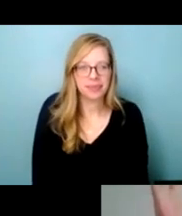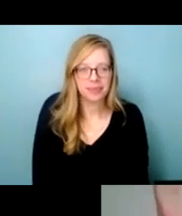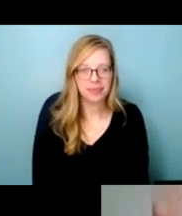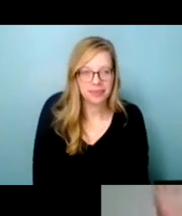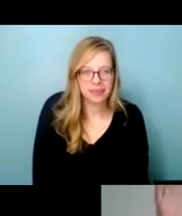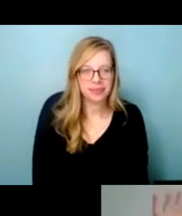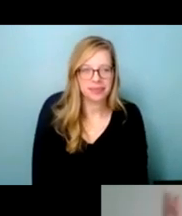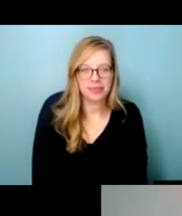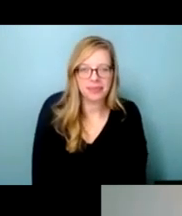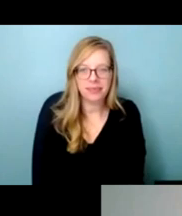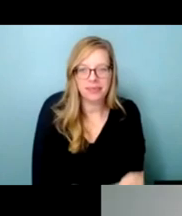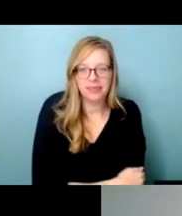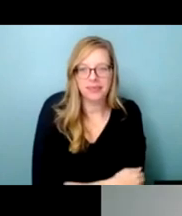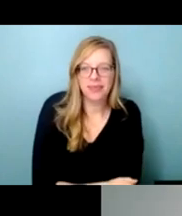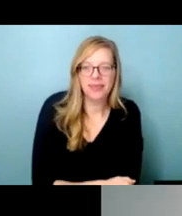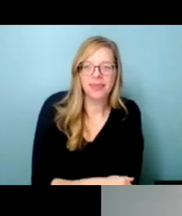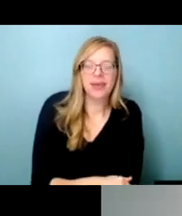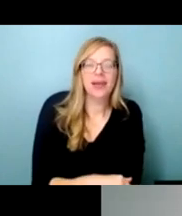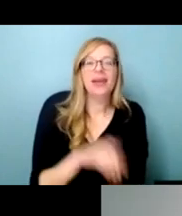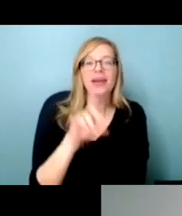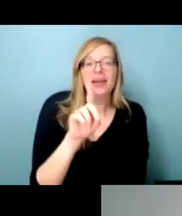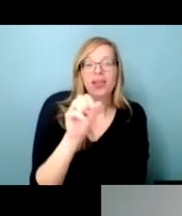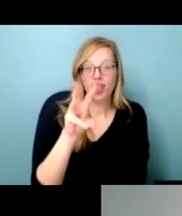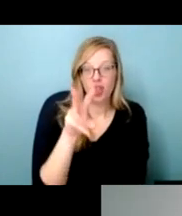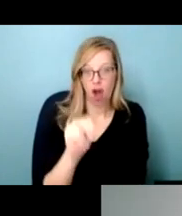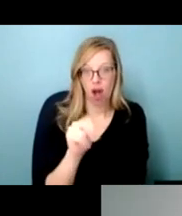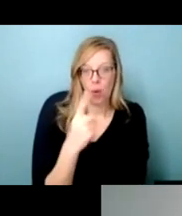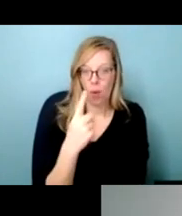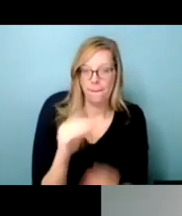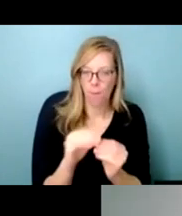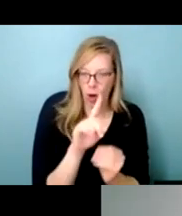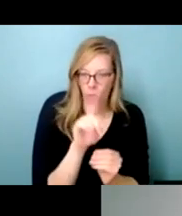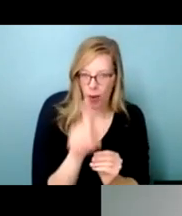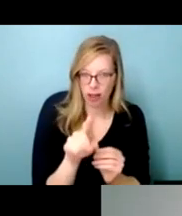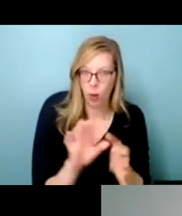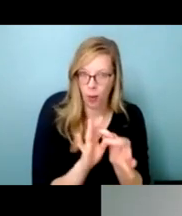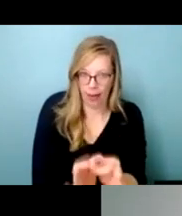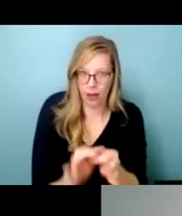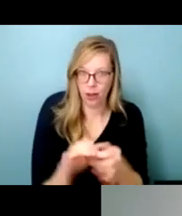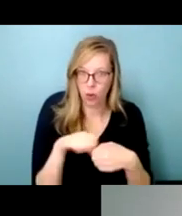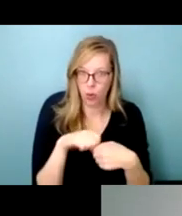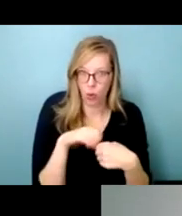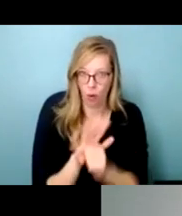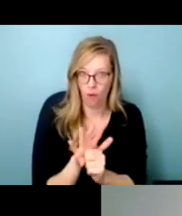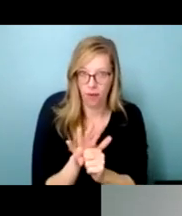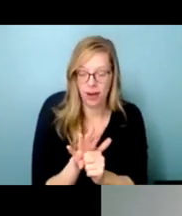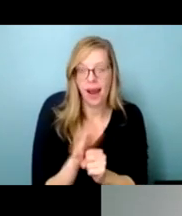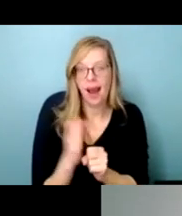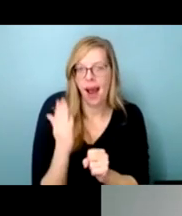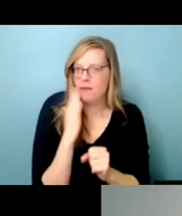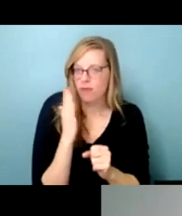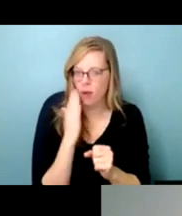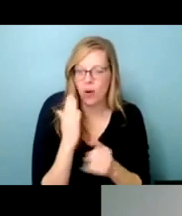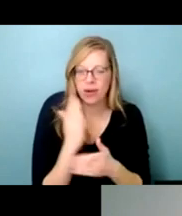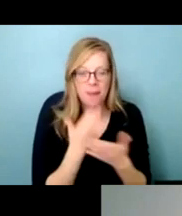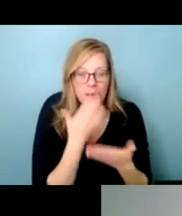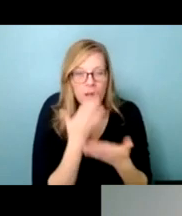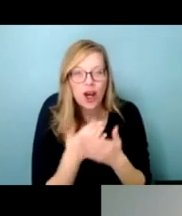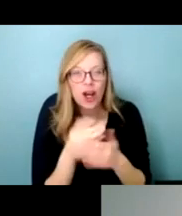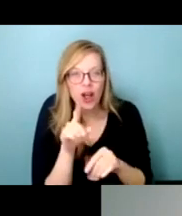Awesome. Thanks, Michael. So I have one more question left, and it's a COVID-related question. I see some really good questions starting to pop up in the